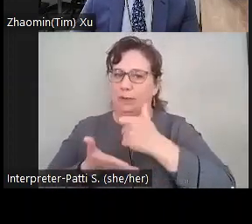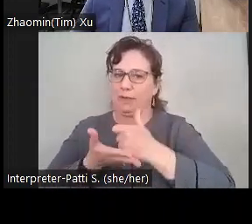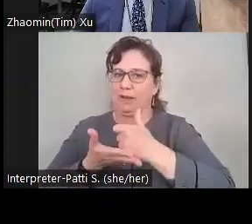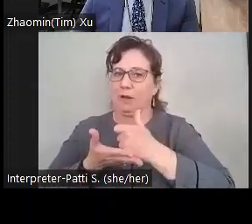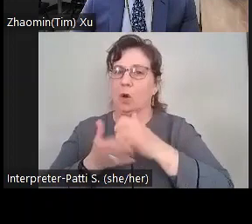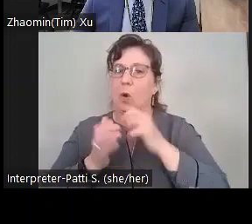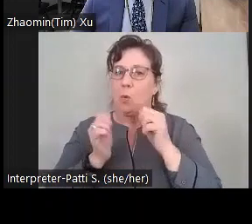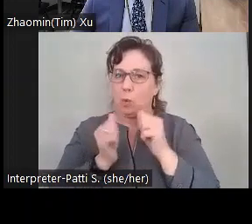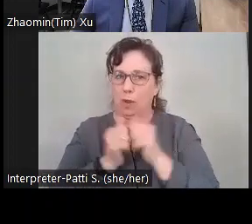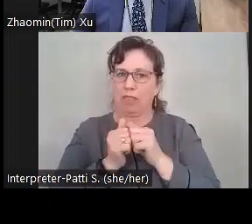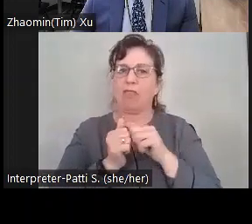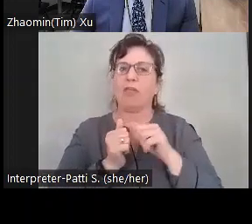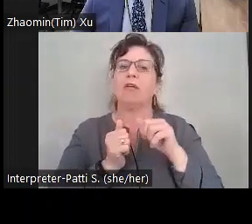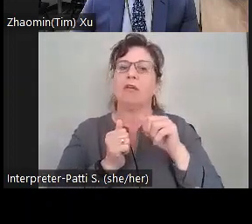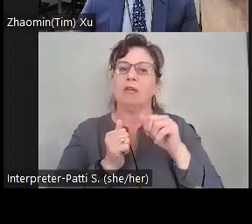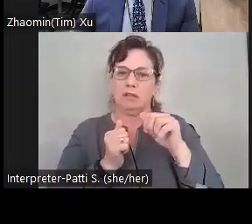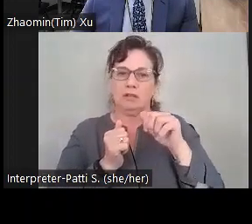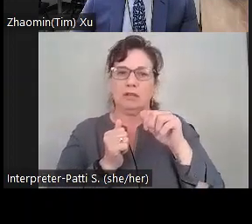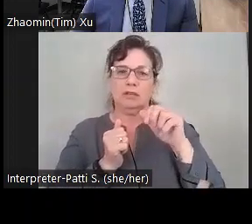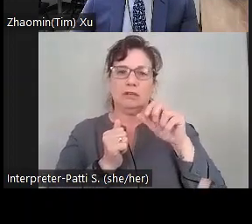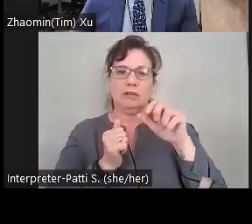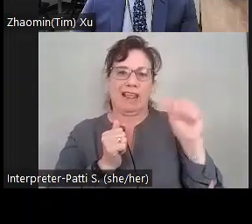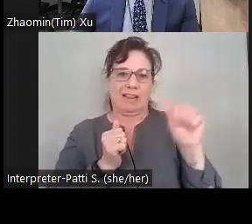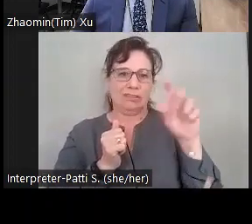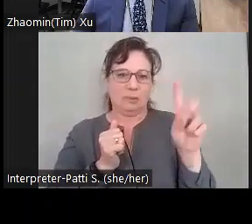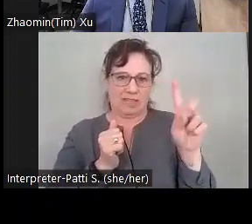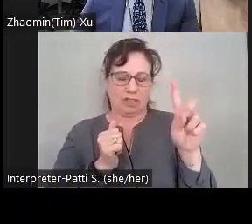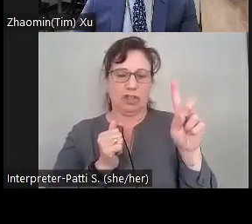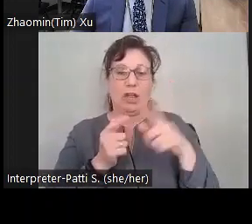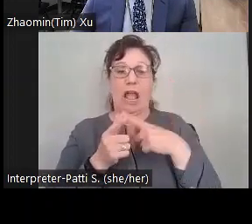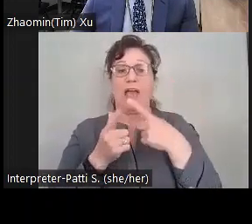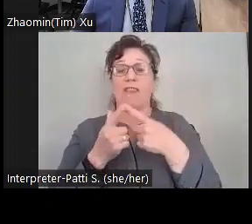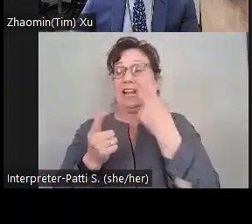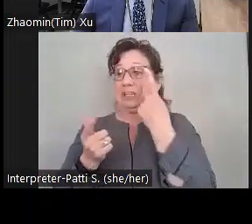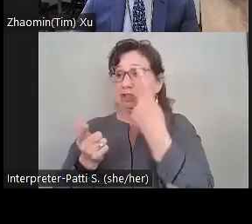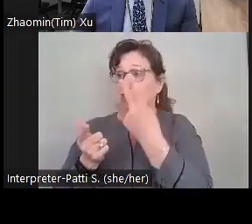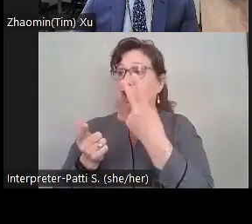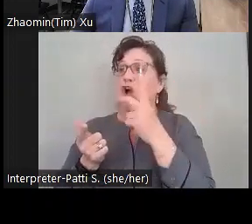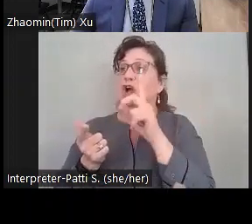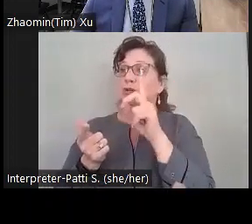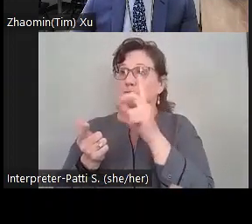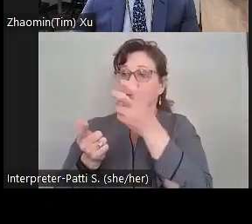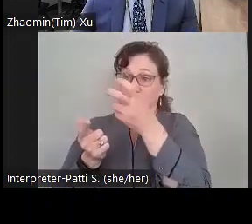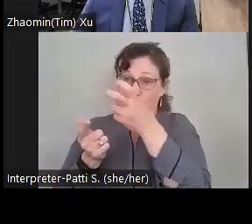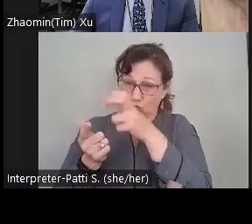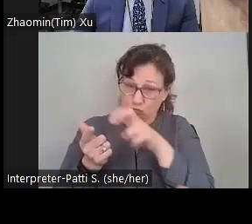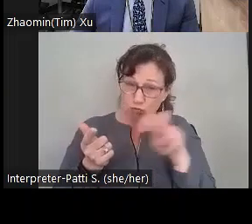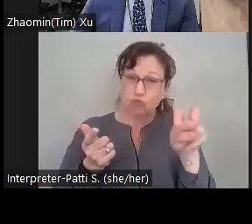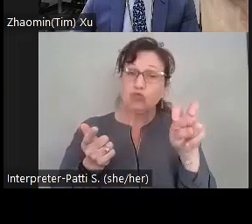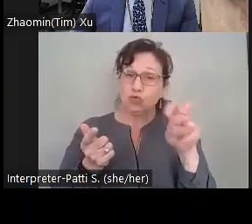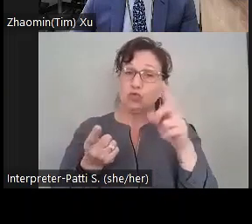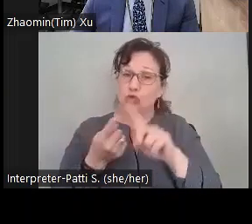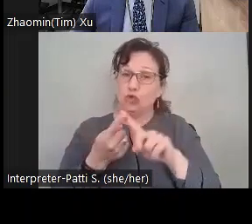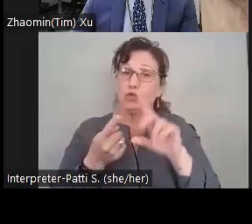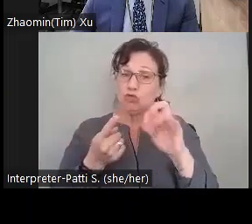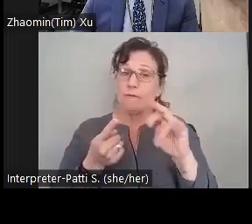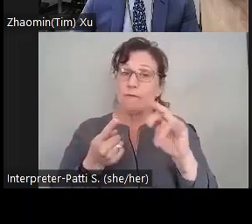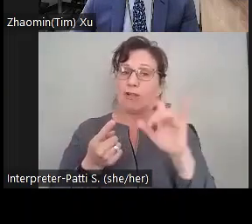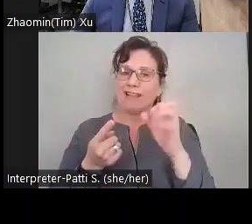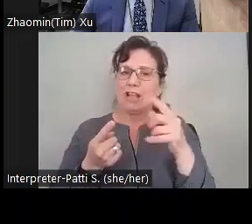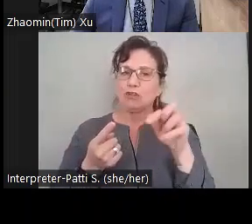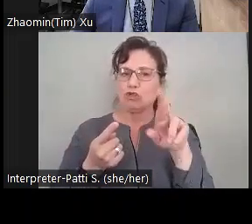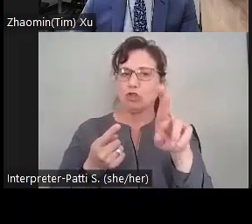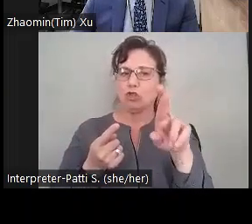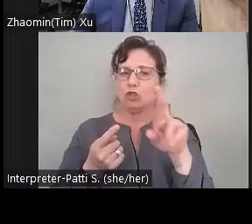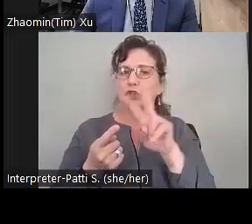And in that group of 130 women, he found a rate of conversion to cervical cancer in 22% of patients who had cervical dysplasia compared